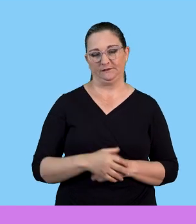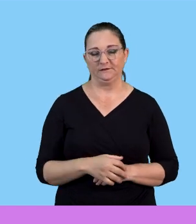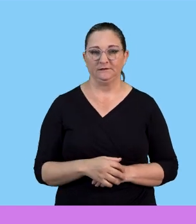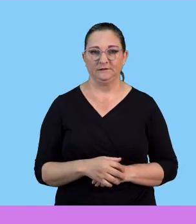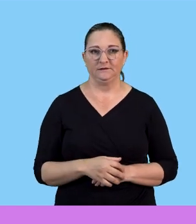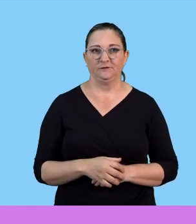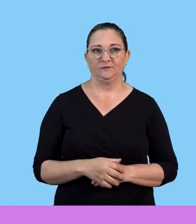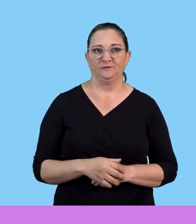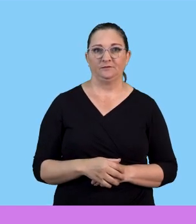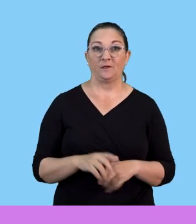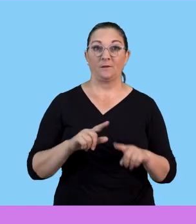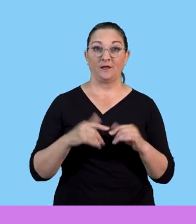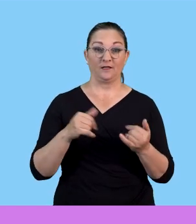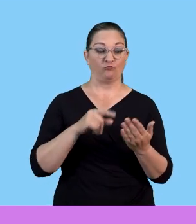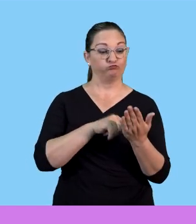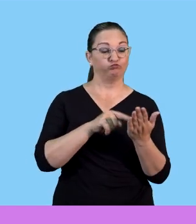cents.